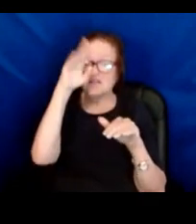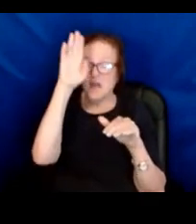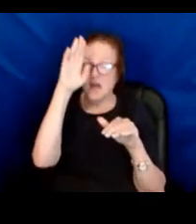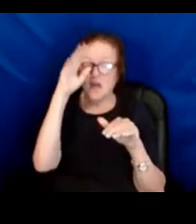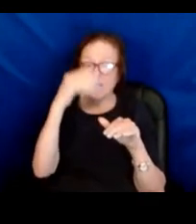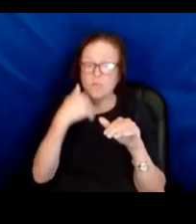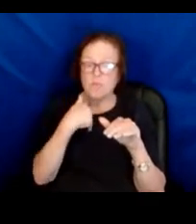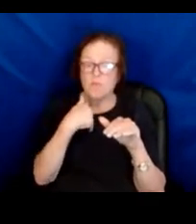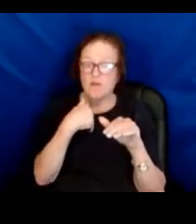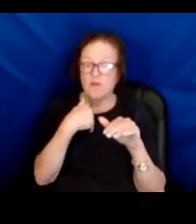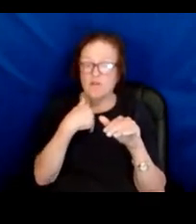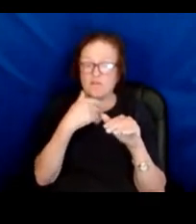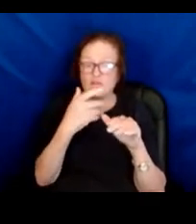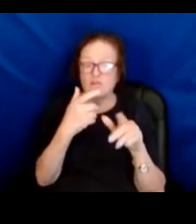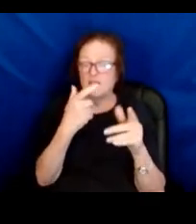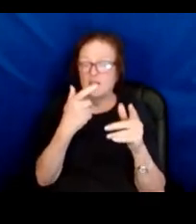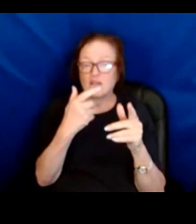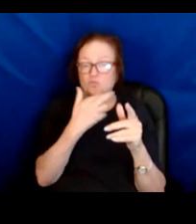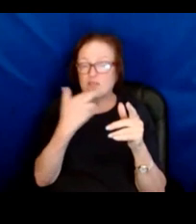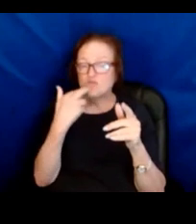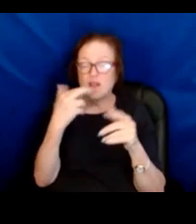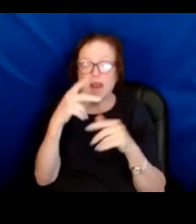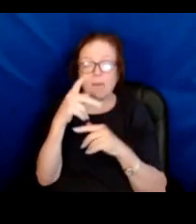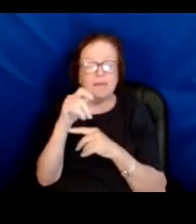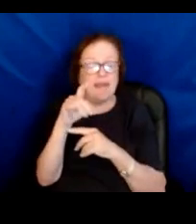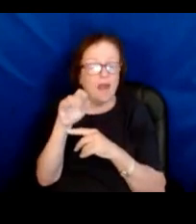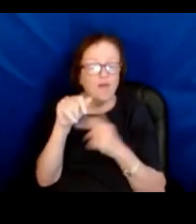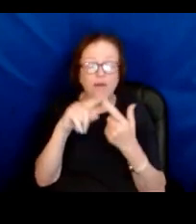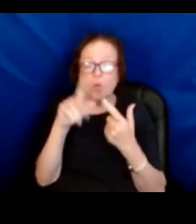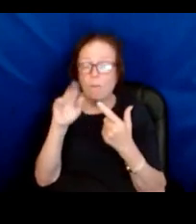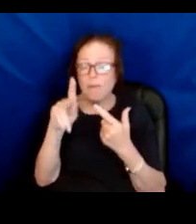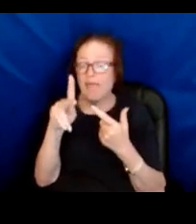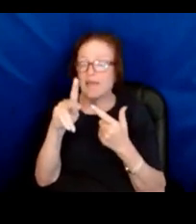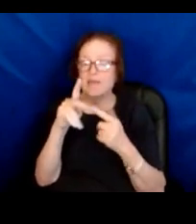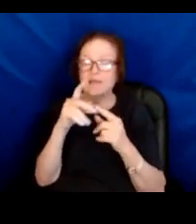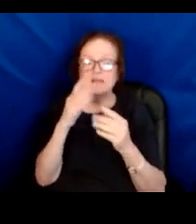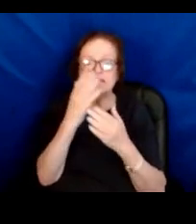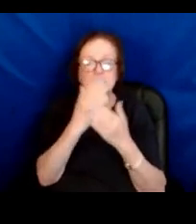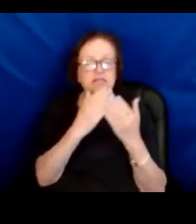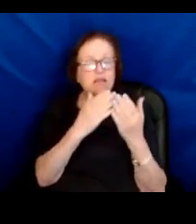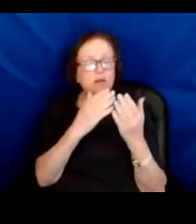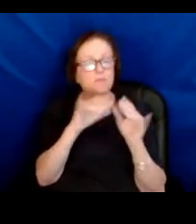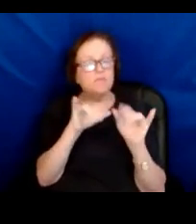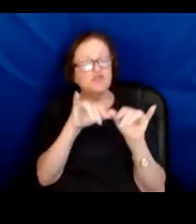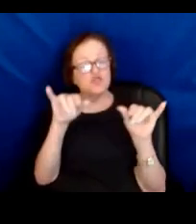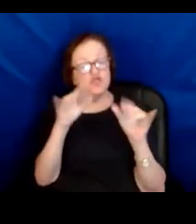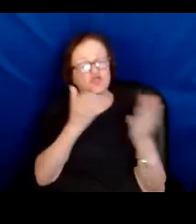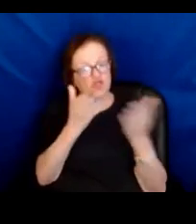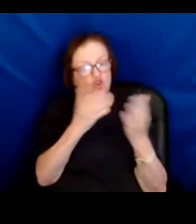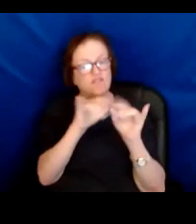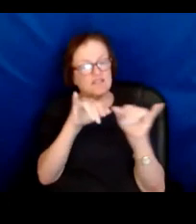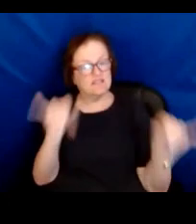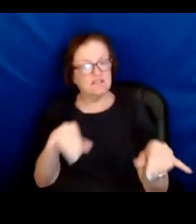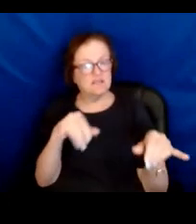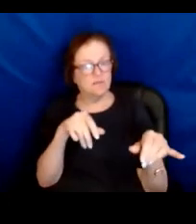a restaurant, think about Panera, or it could be a bank, just some sort of a service system. On the top and the